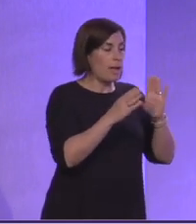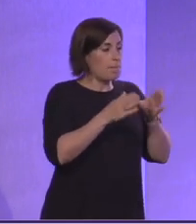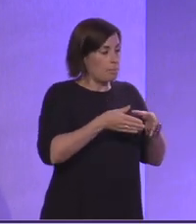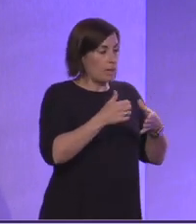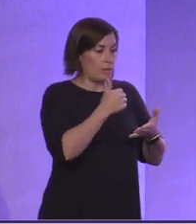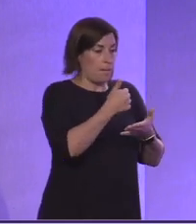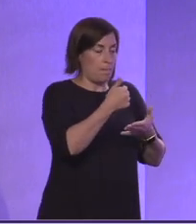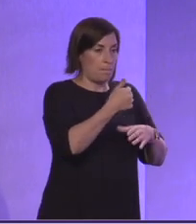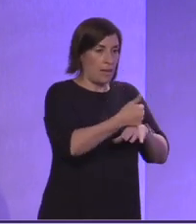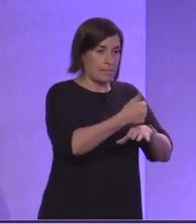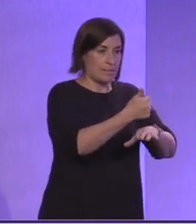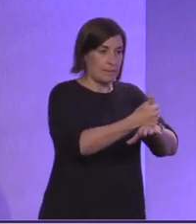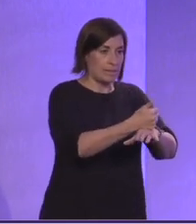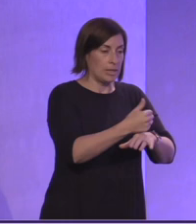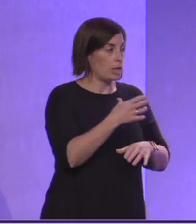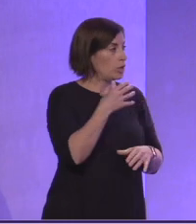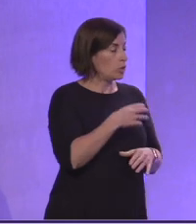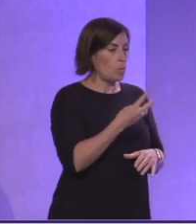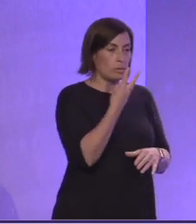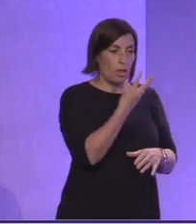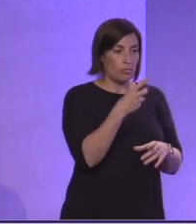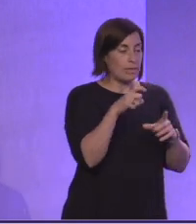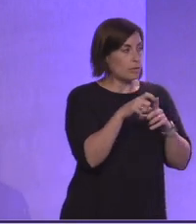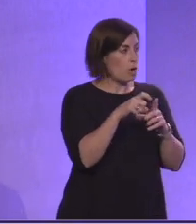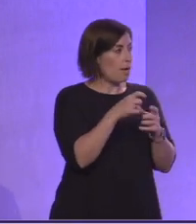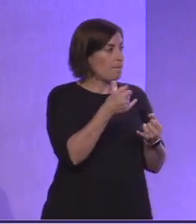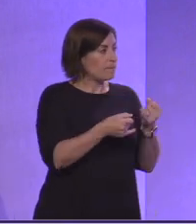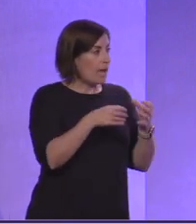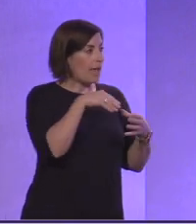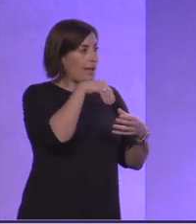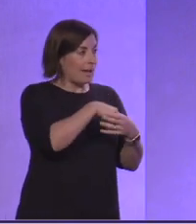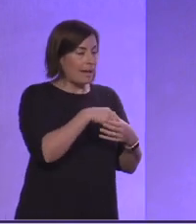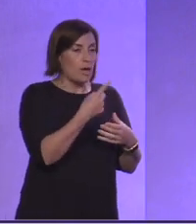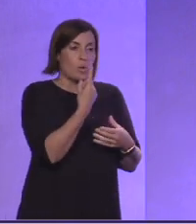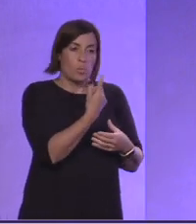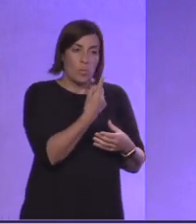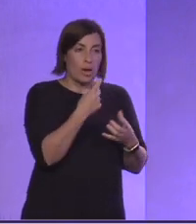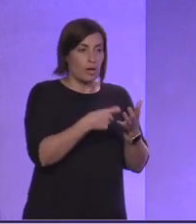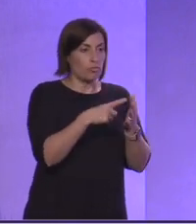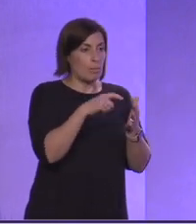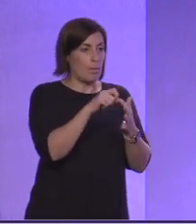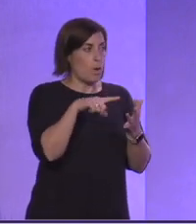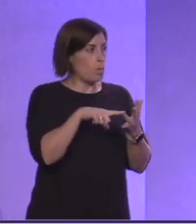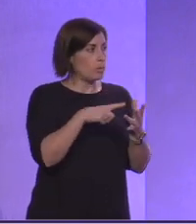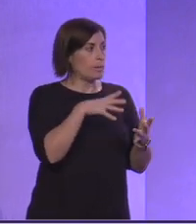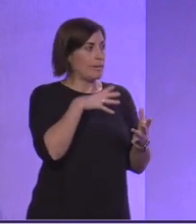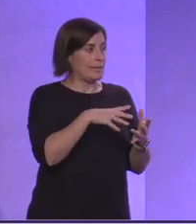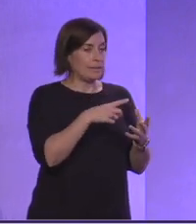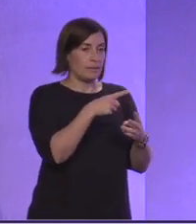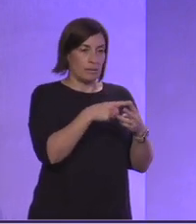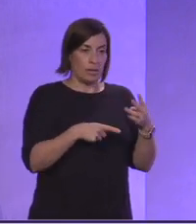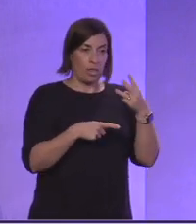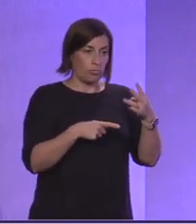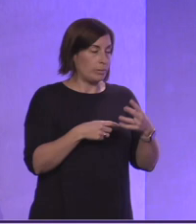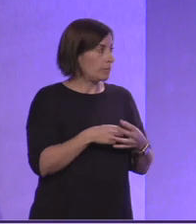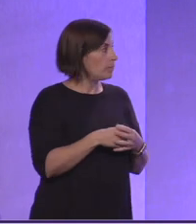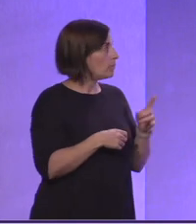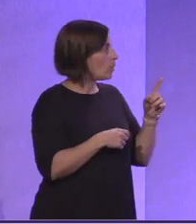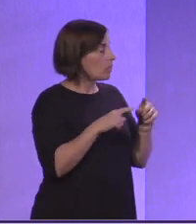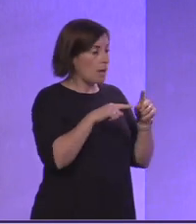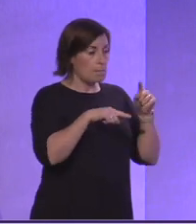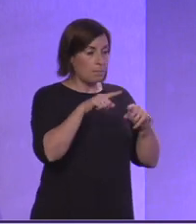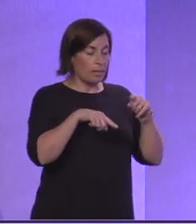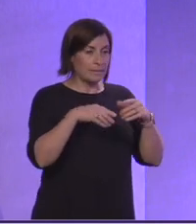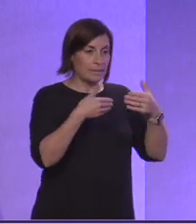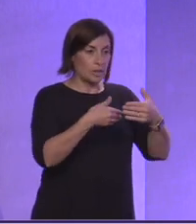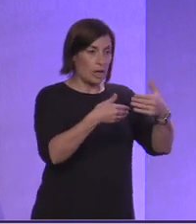I do not want to see three Docker files inside a single repository. This is a multi-stage build. And you can see here, the thing that's important is we have a